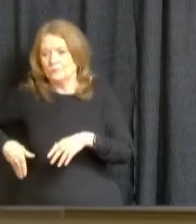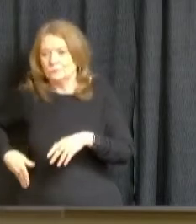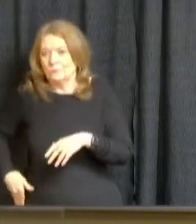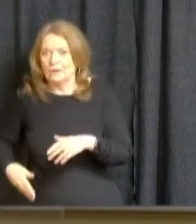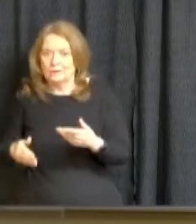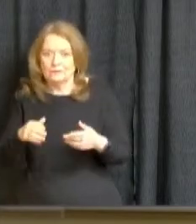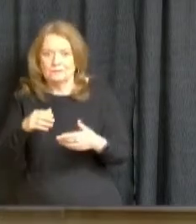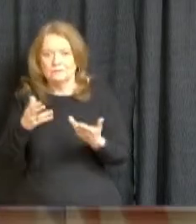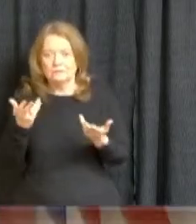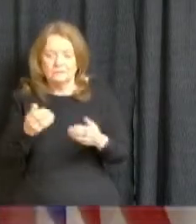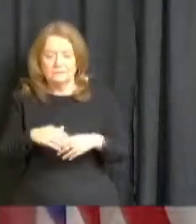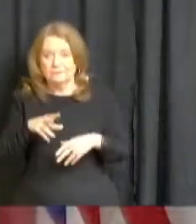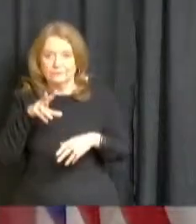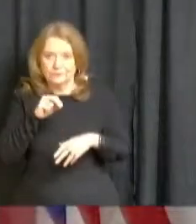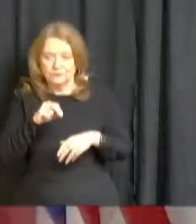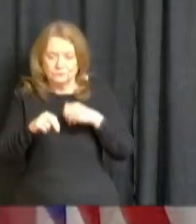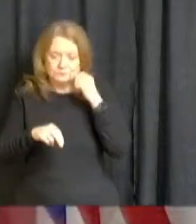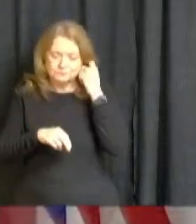money. Thank you.